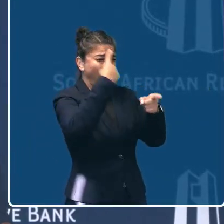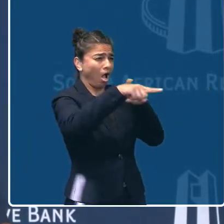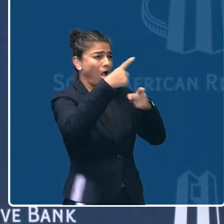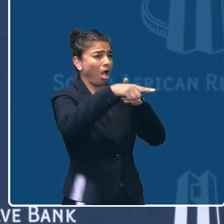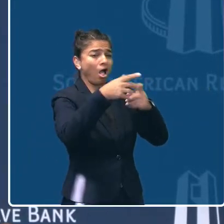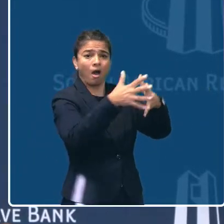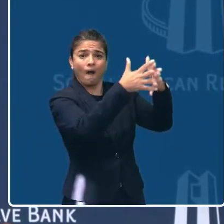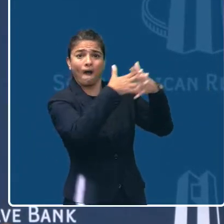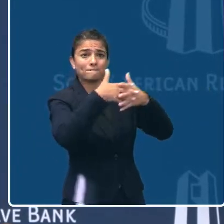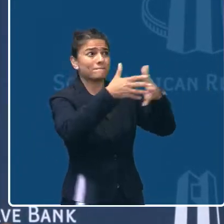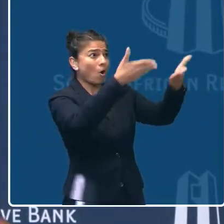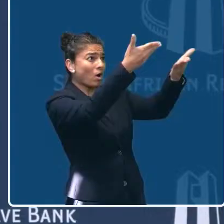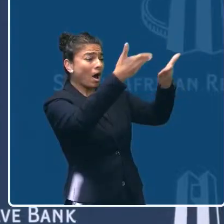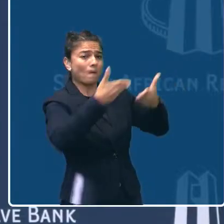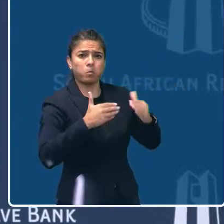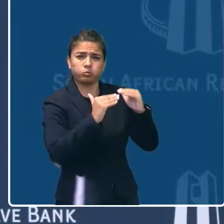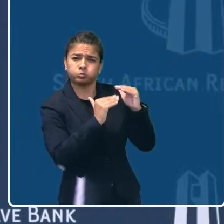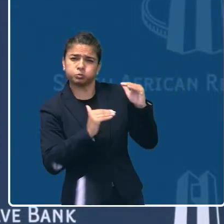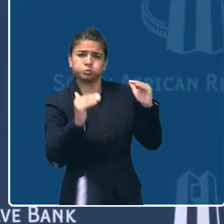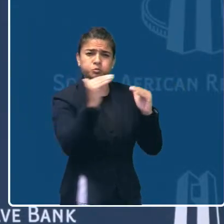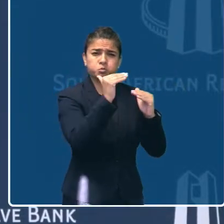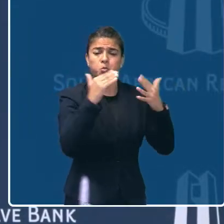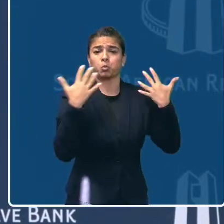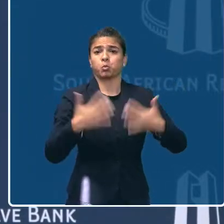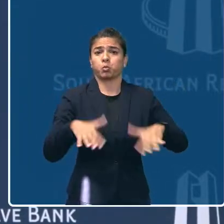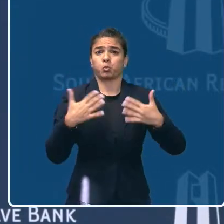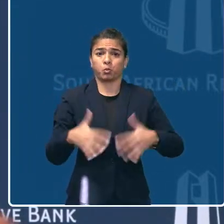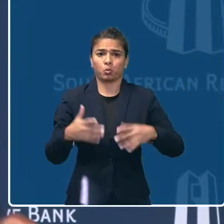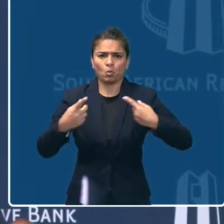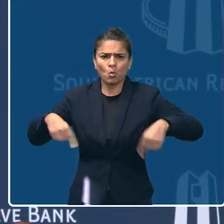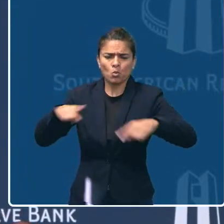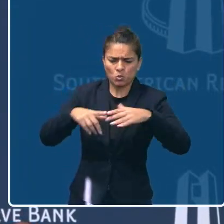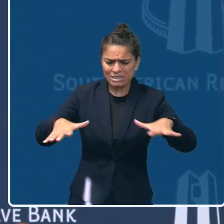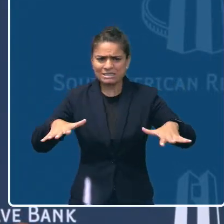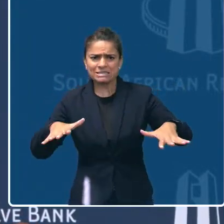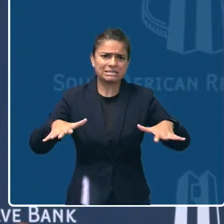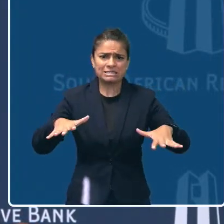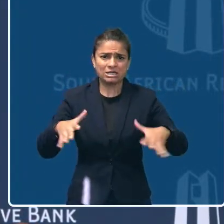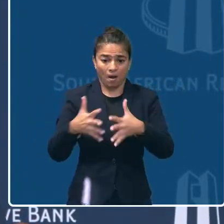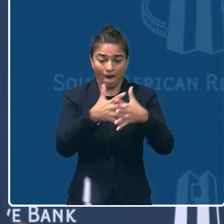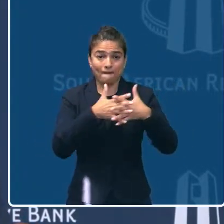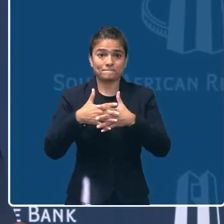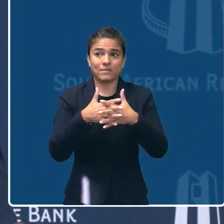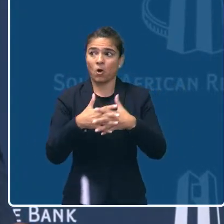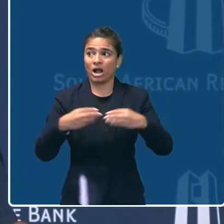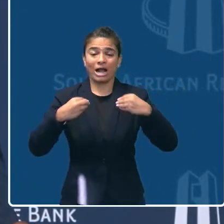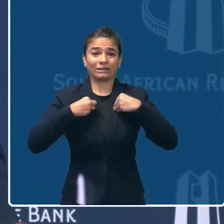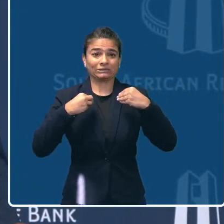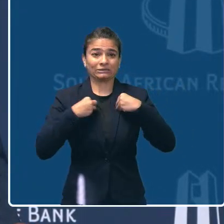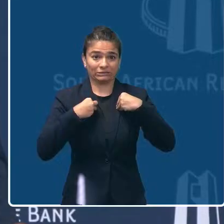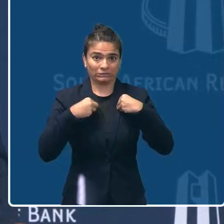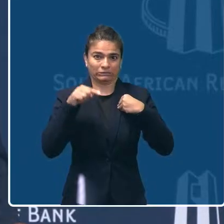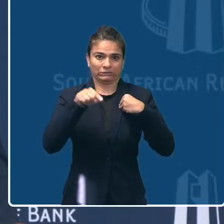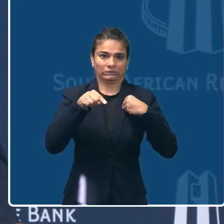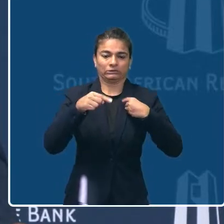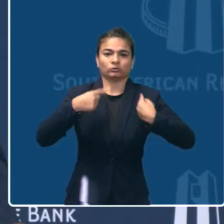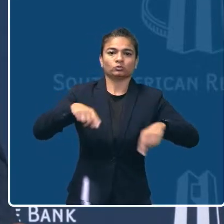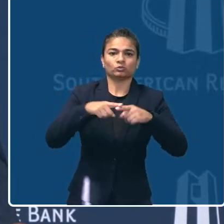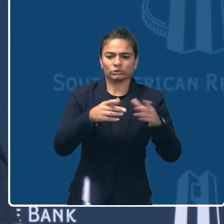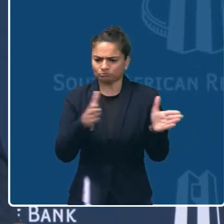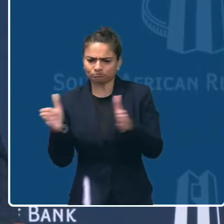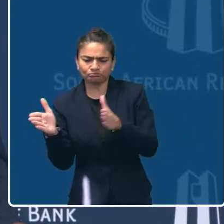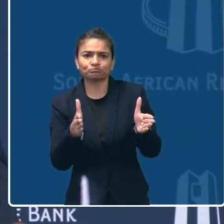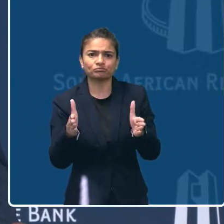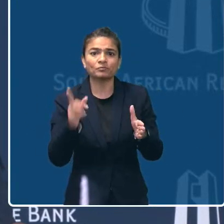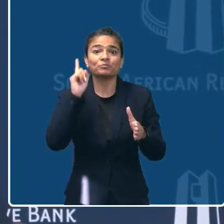announced and then partly reversed. US assets have sold off, while alternative safe havens such